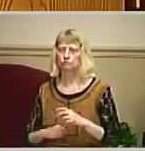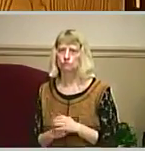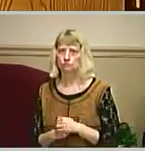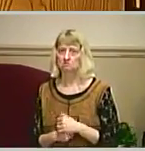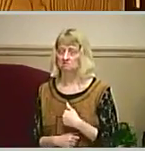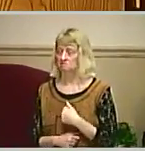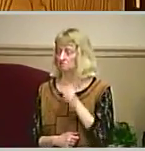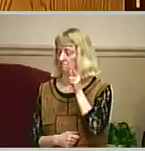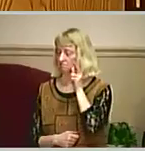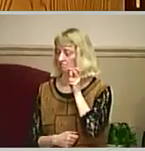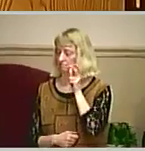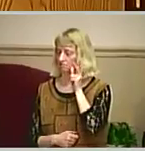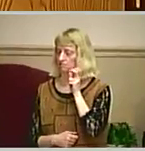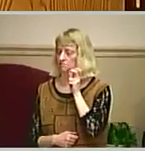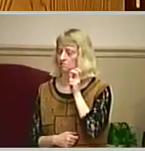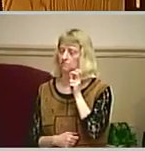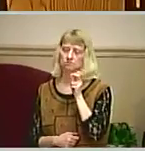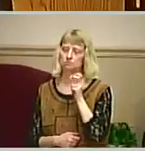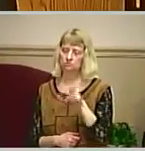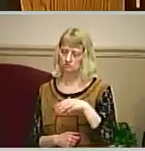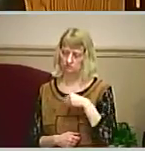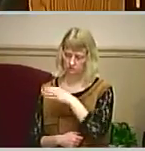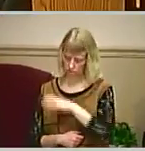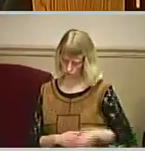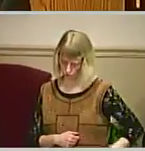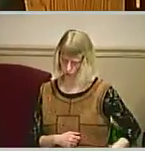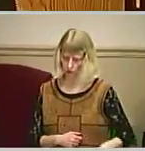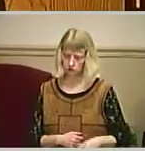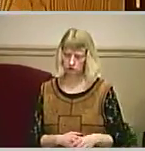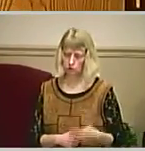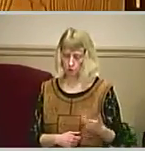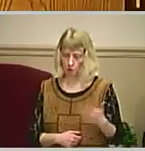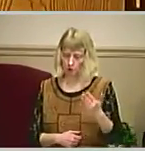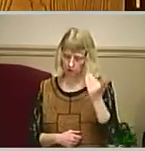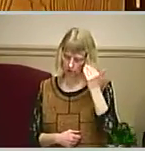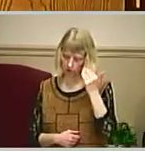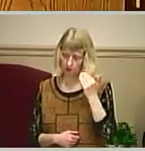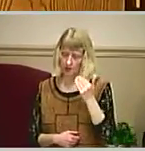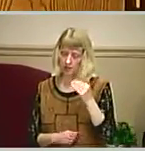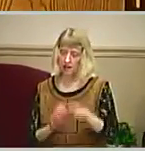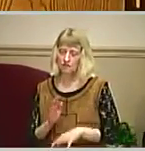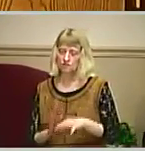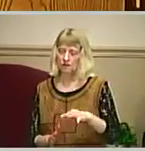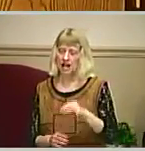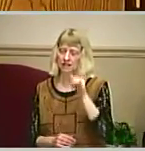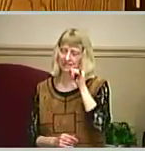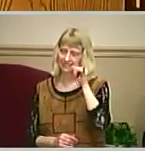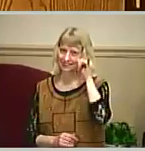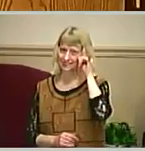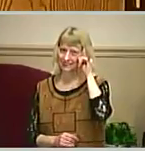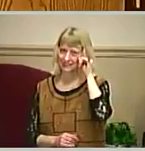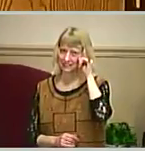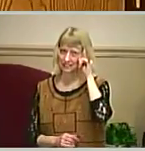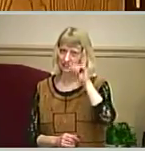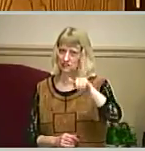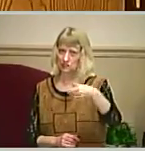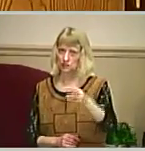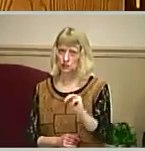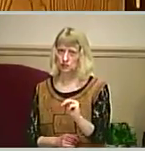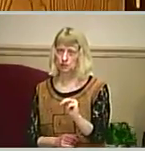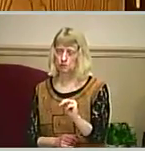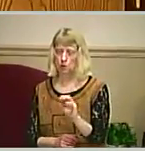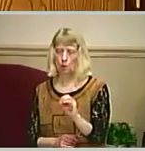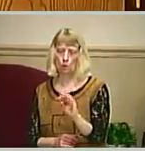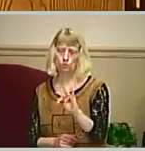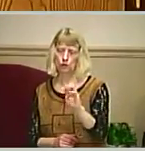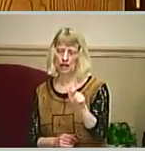I'd heard that a number of them had come to Christ or knew the Lord. I found out just yesterday from Jim